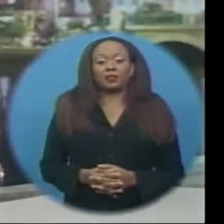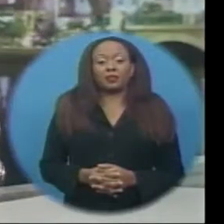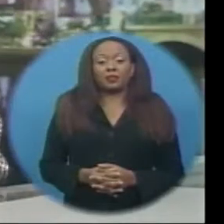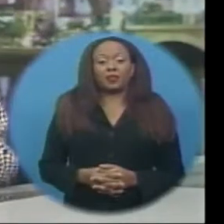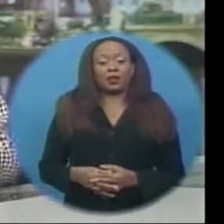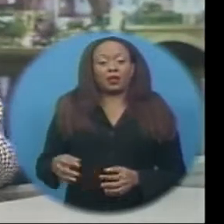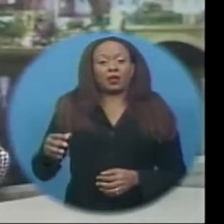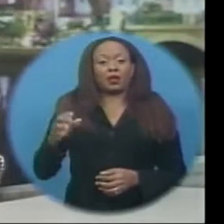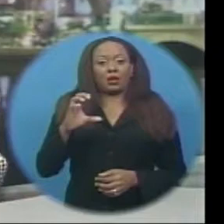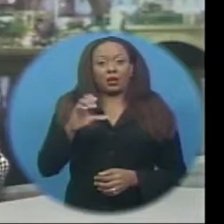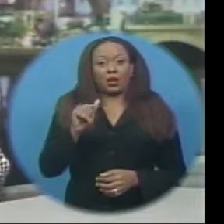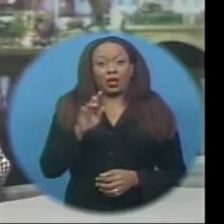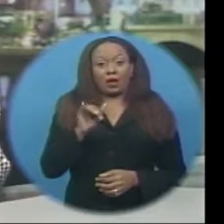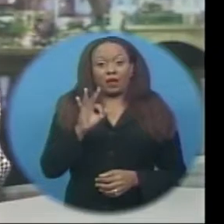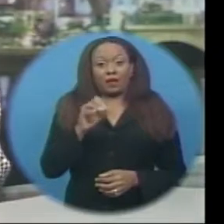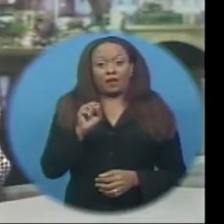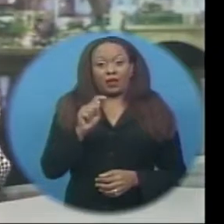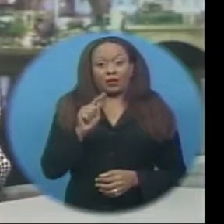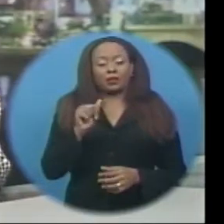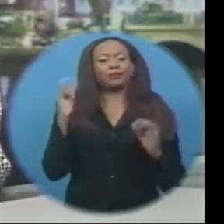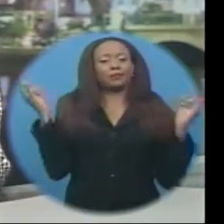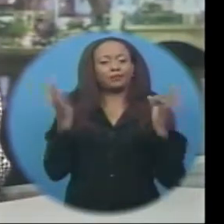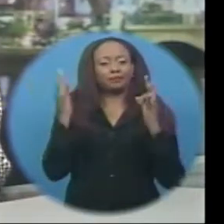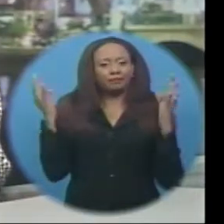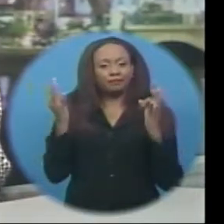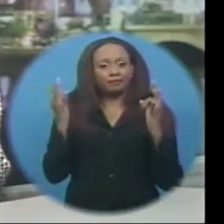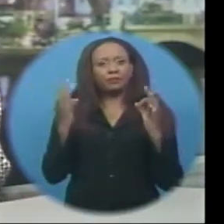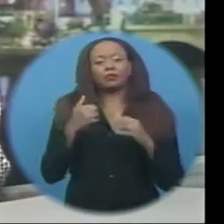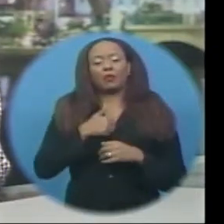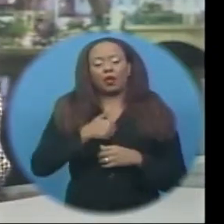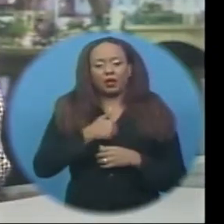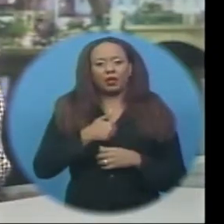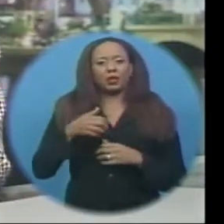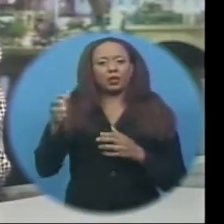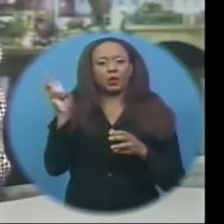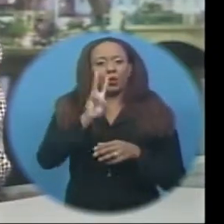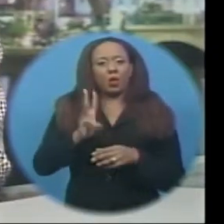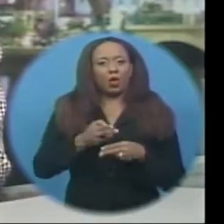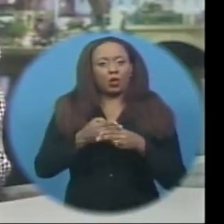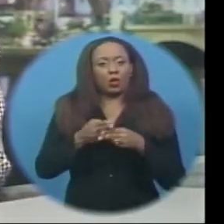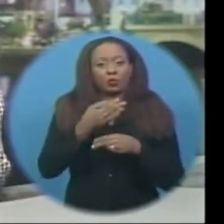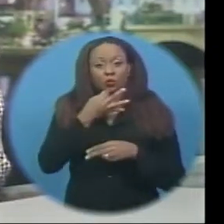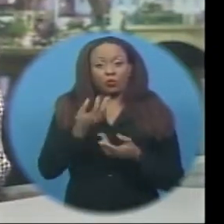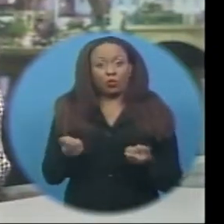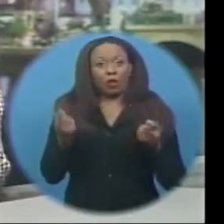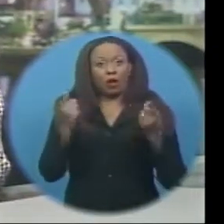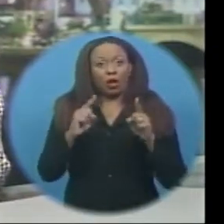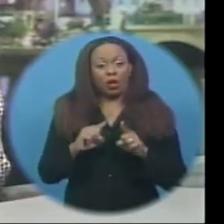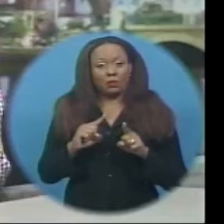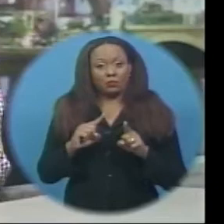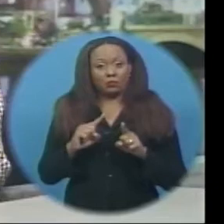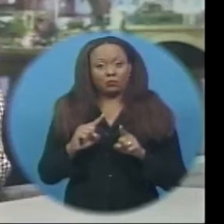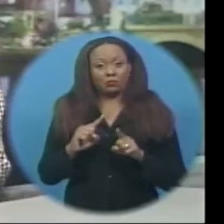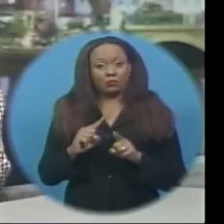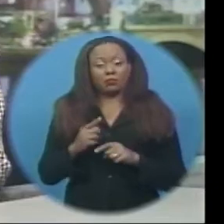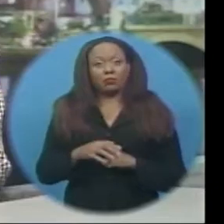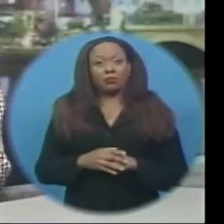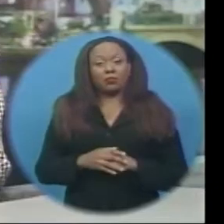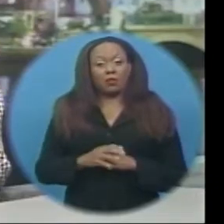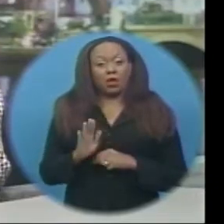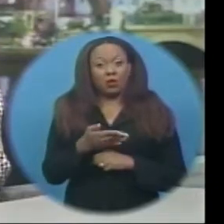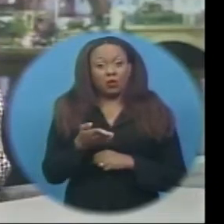Well, as we go back to news surrounding the system approaching Barbados, it was evident from a look at the Bridgetown